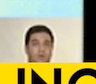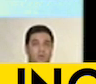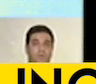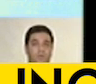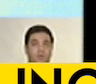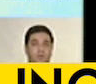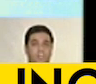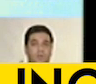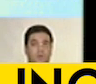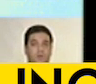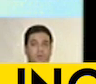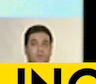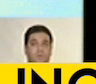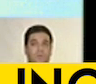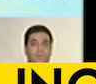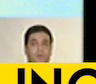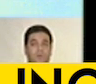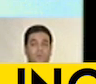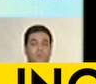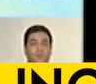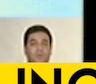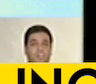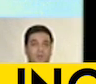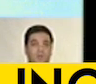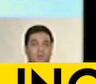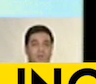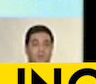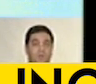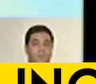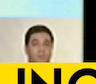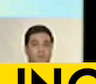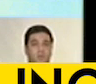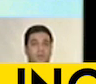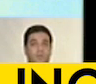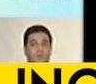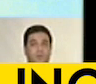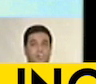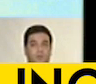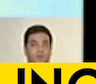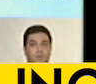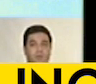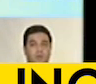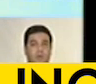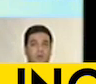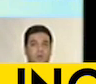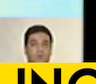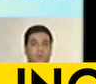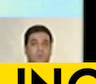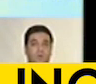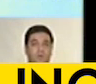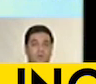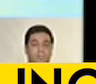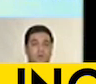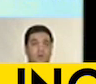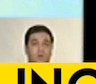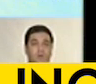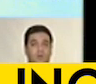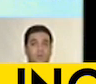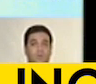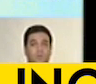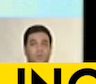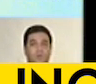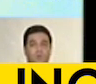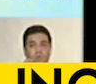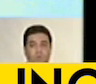meni bilsa, bu payomimni degil. Mendin demagil, gar unutilgan bo'lsam, har kimki